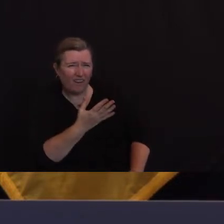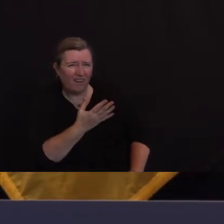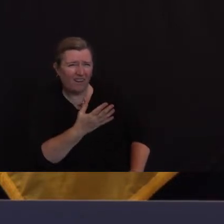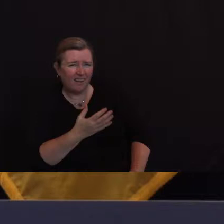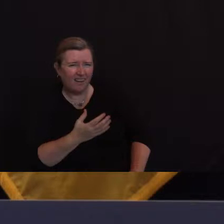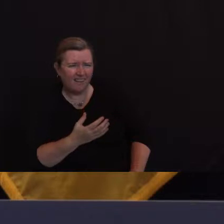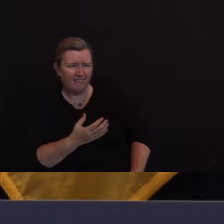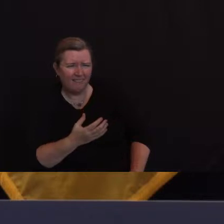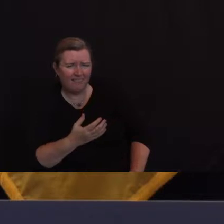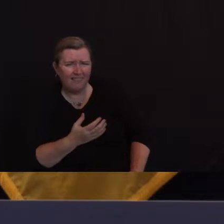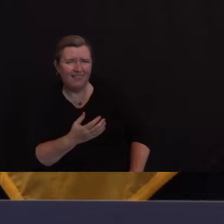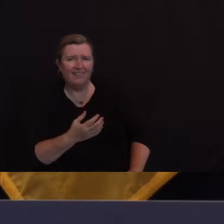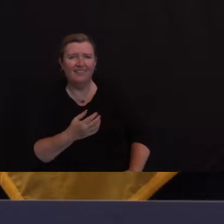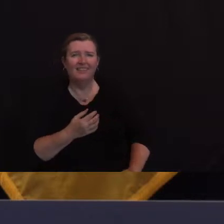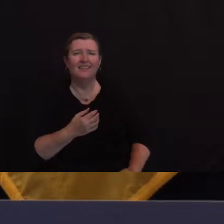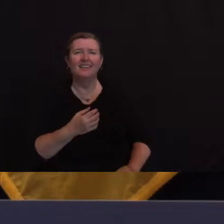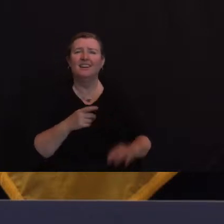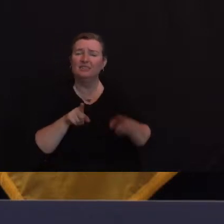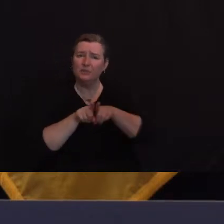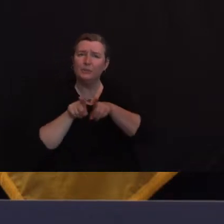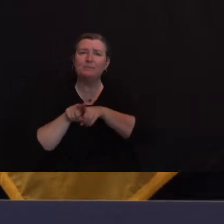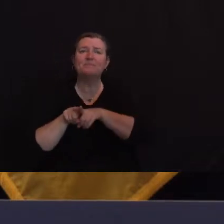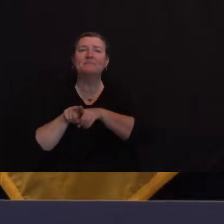I beg folks to